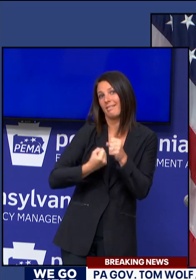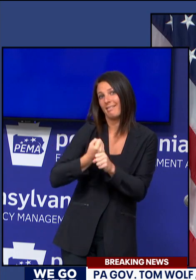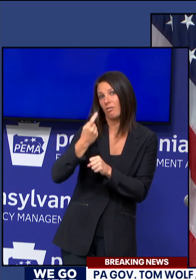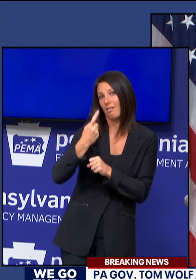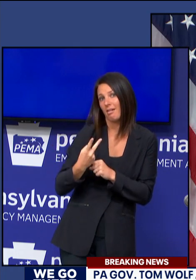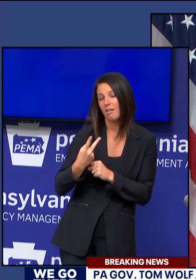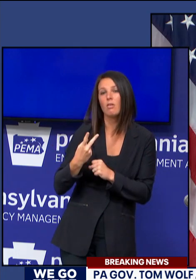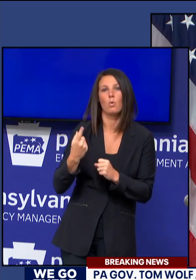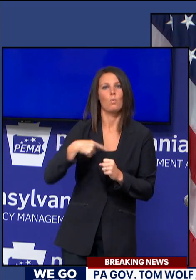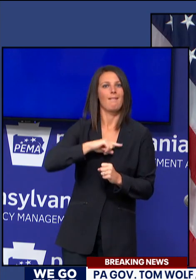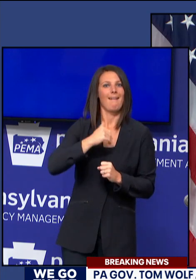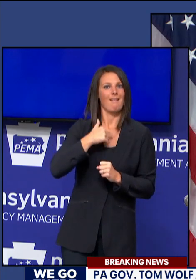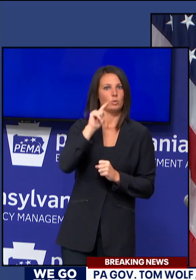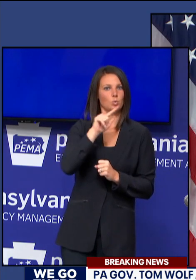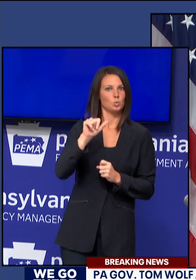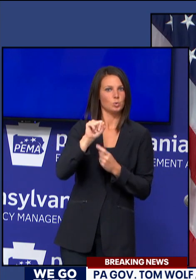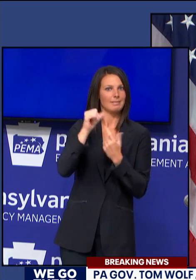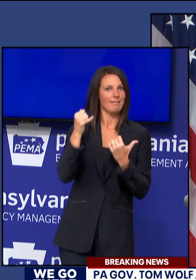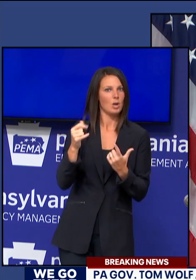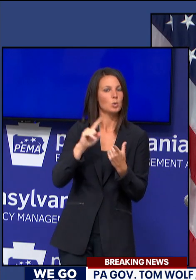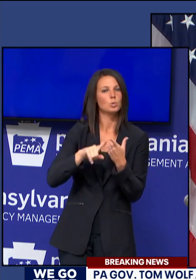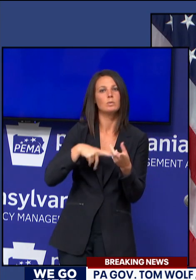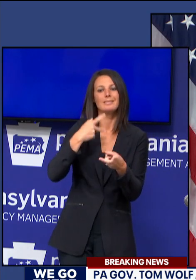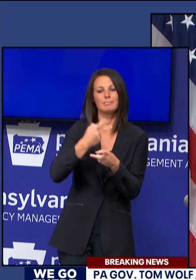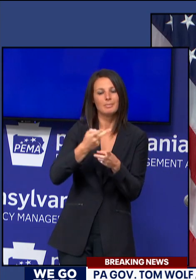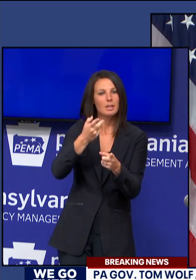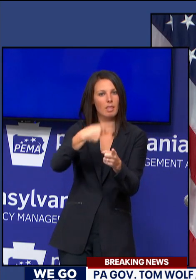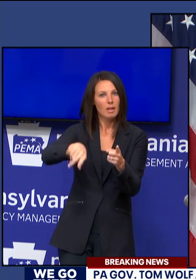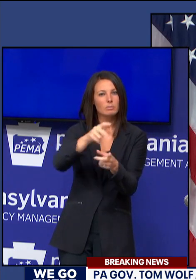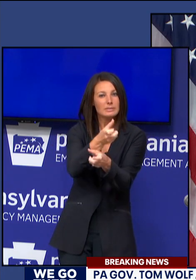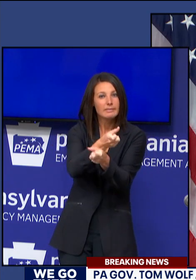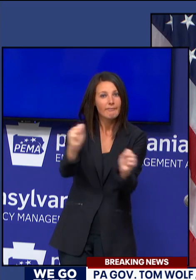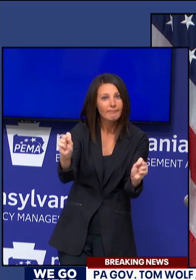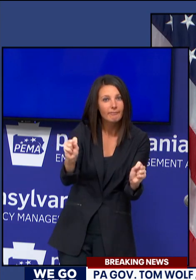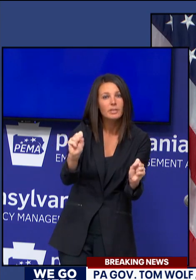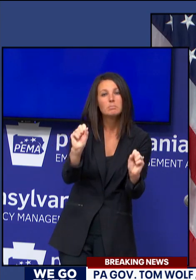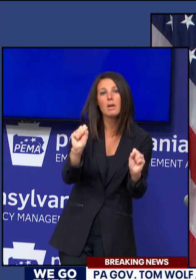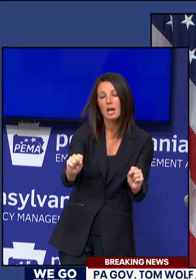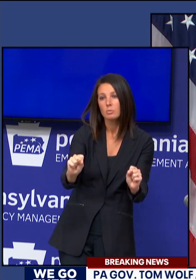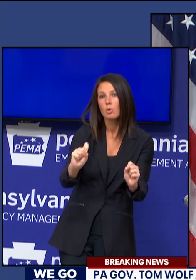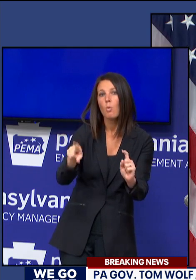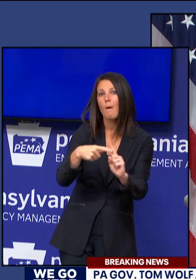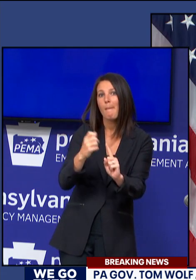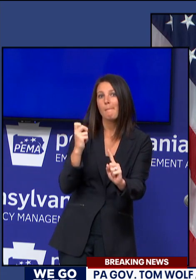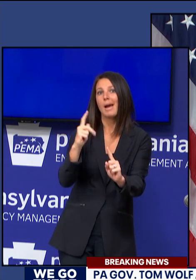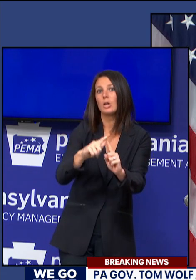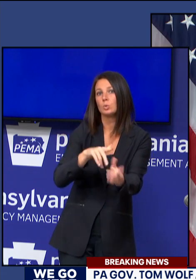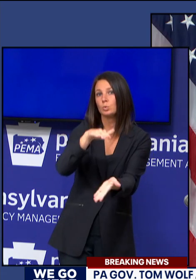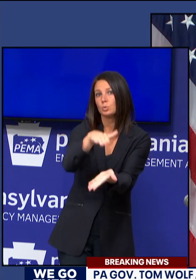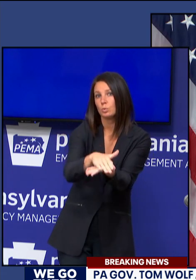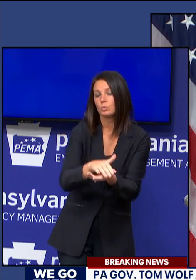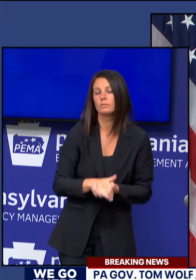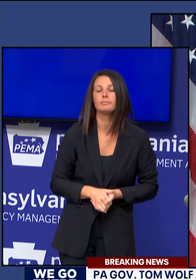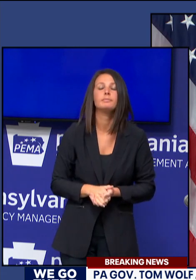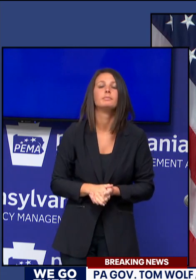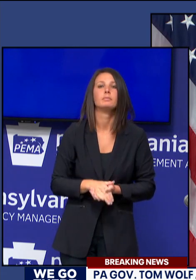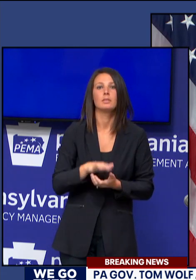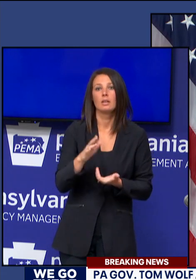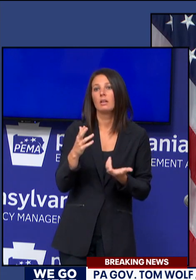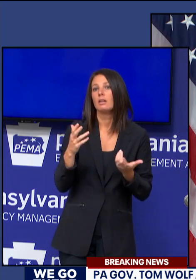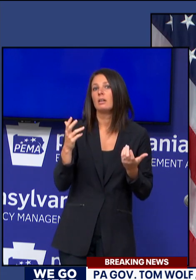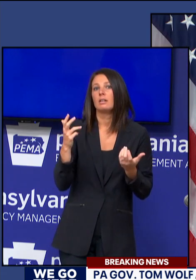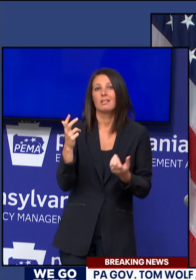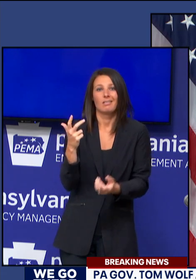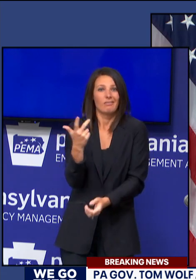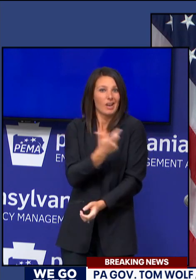but we have the tools now to keep them as safe as possible while they go back to school. Again, high